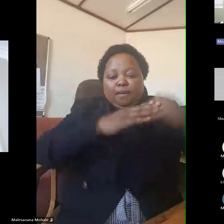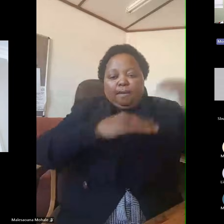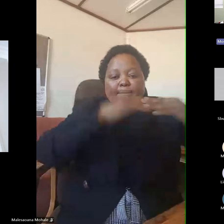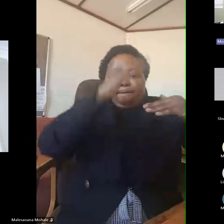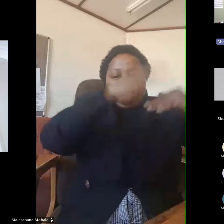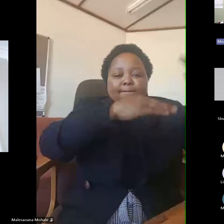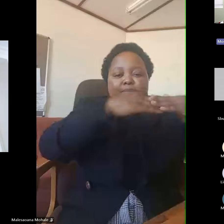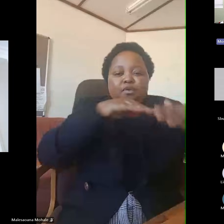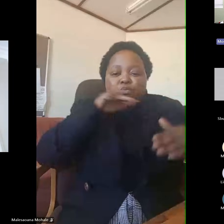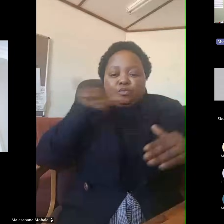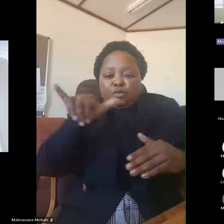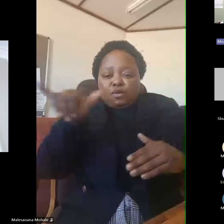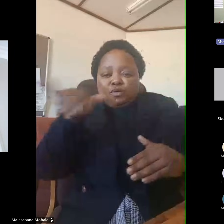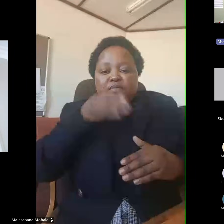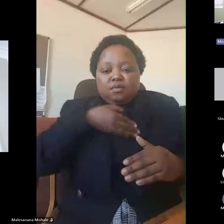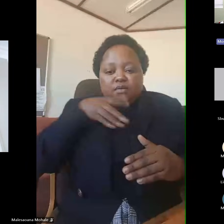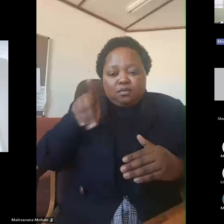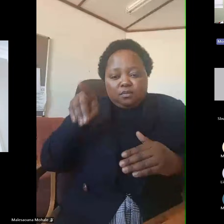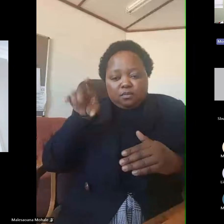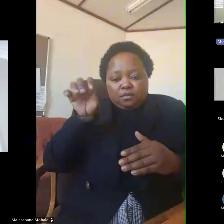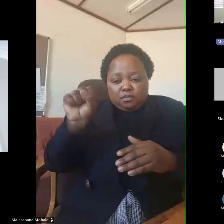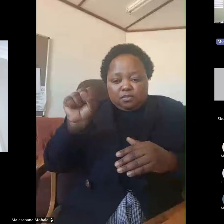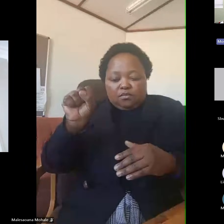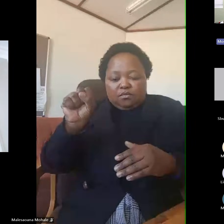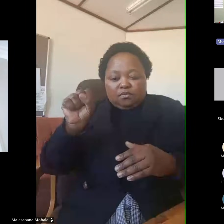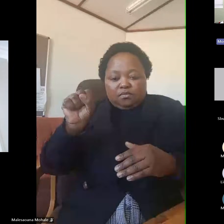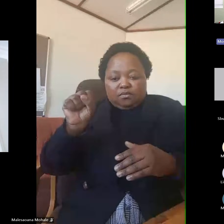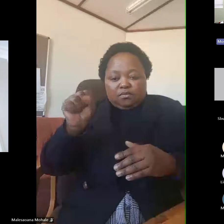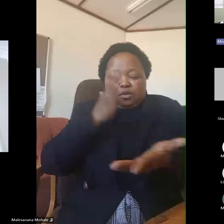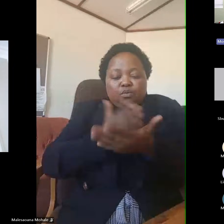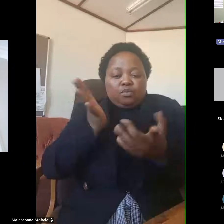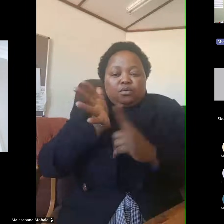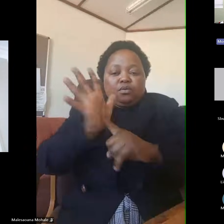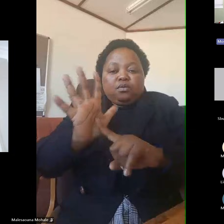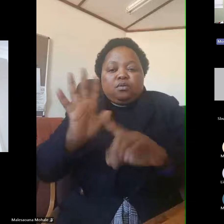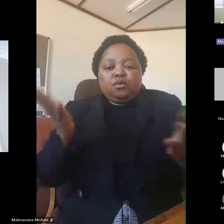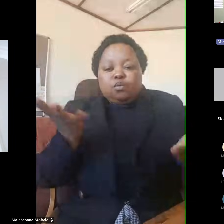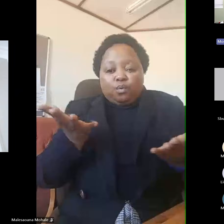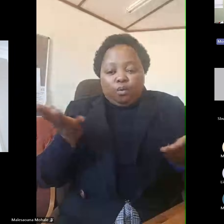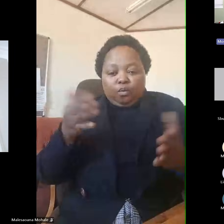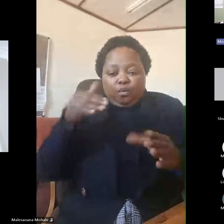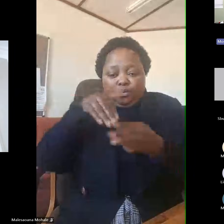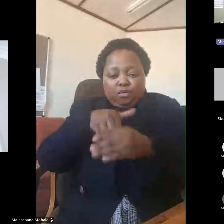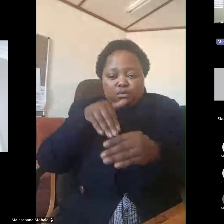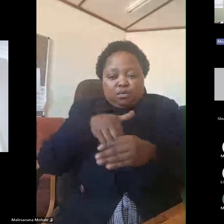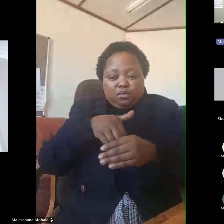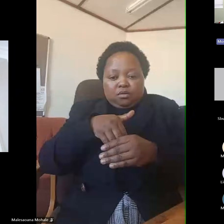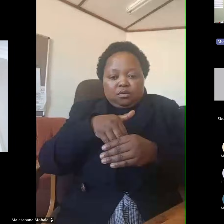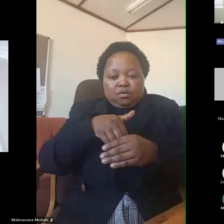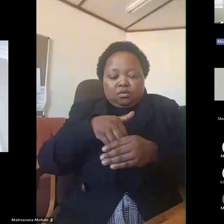APS is really indicated in his welcome remarks.